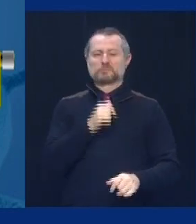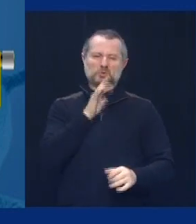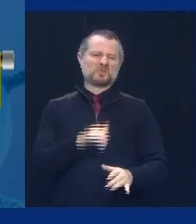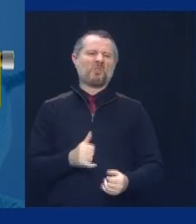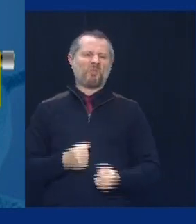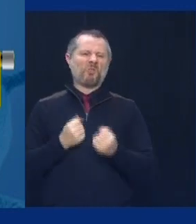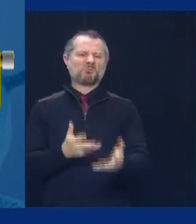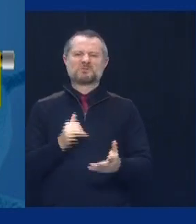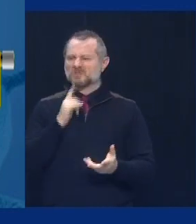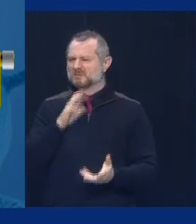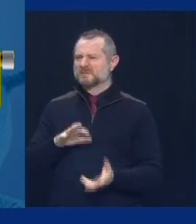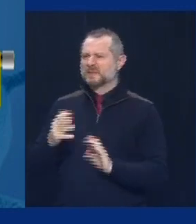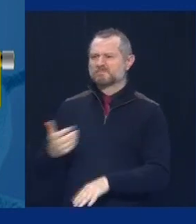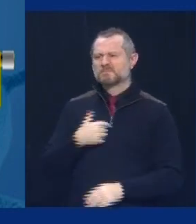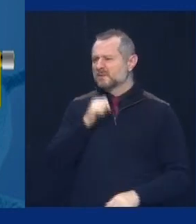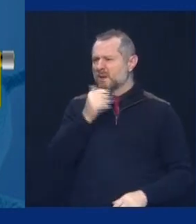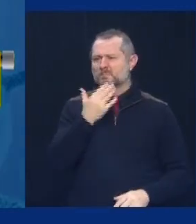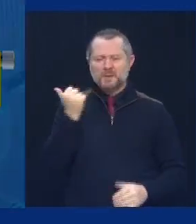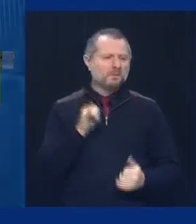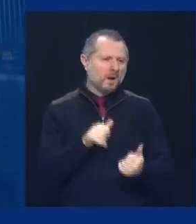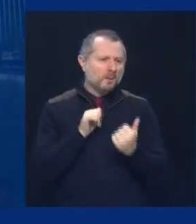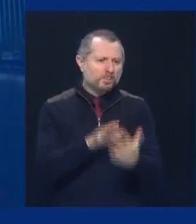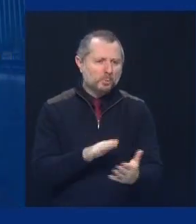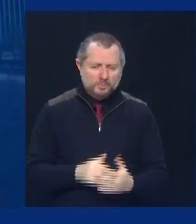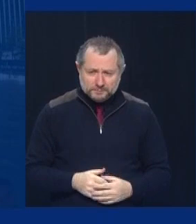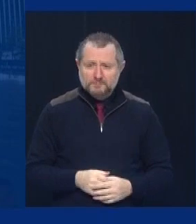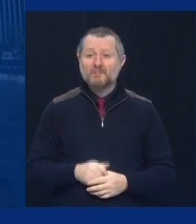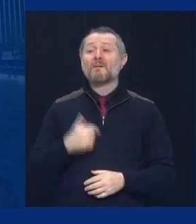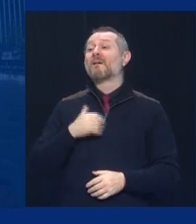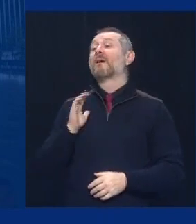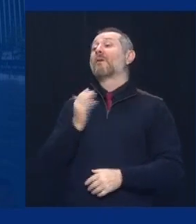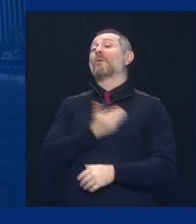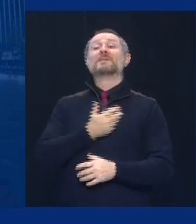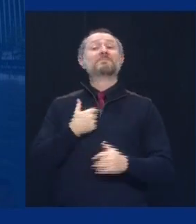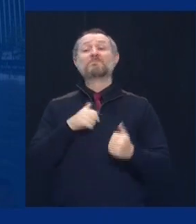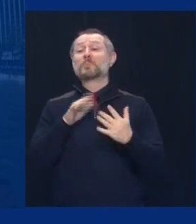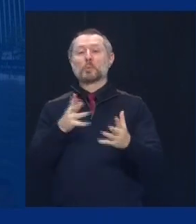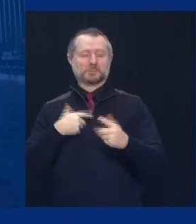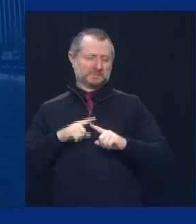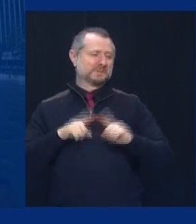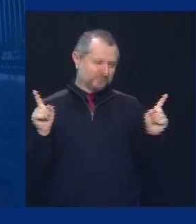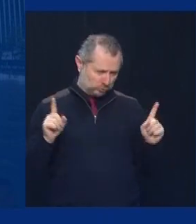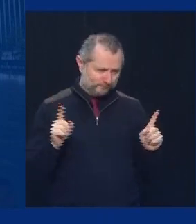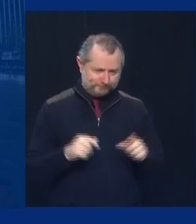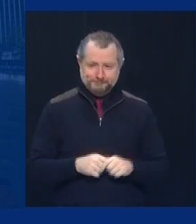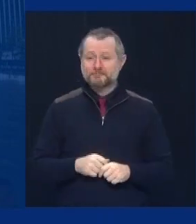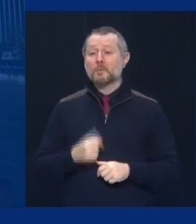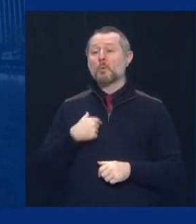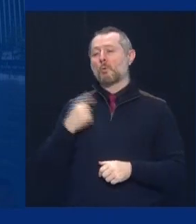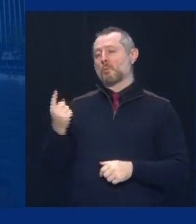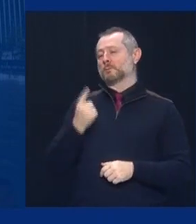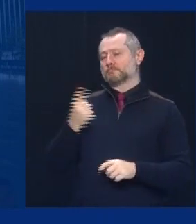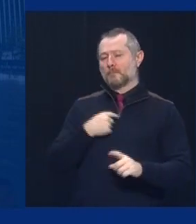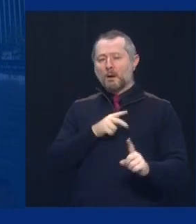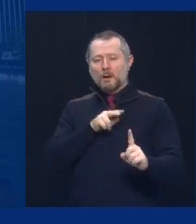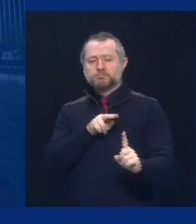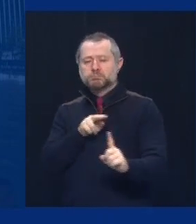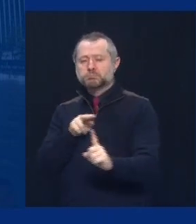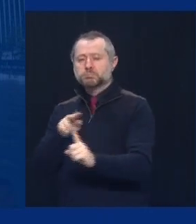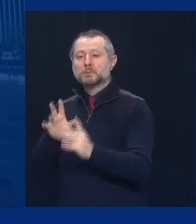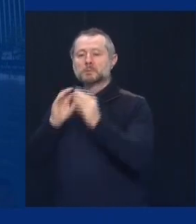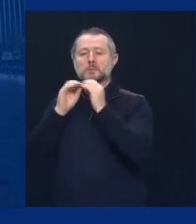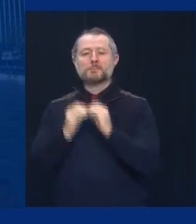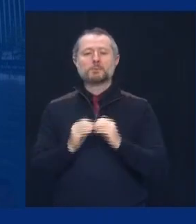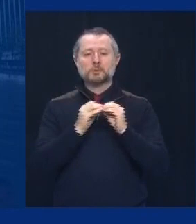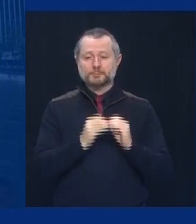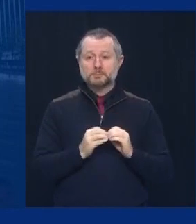the best way to go through this. Our approach has been different, where we've always been following the data and the